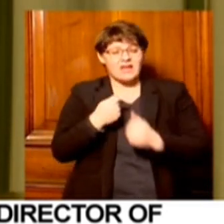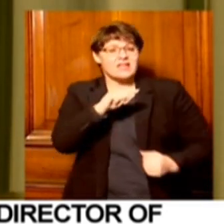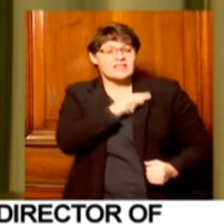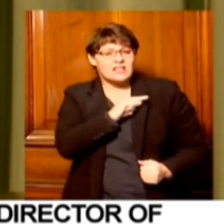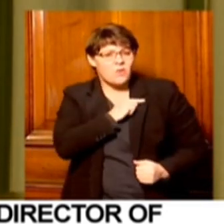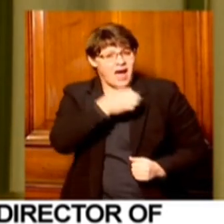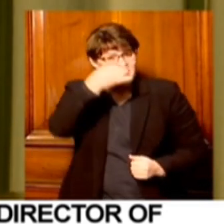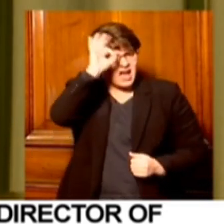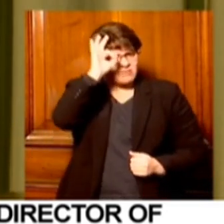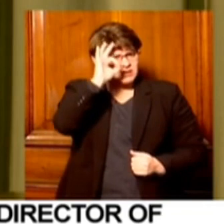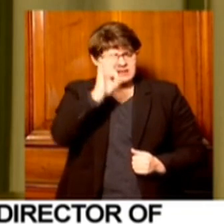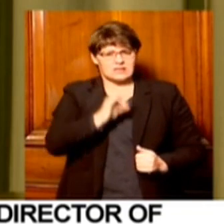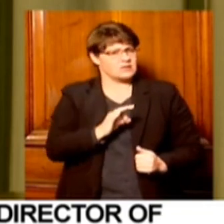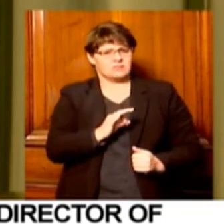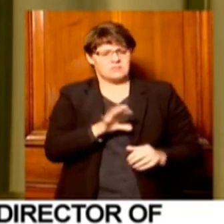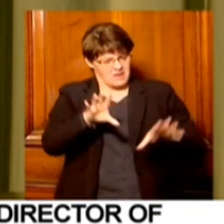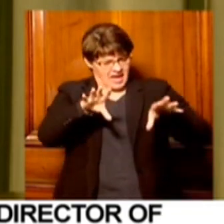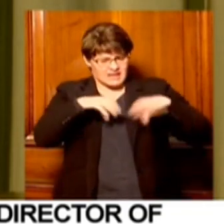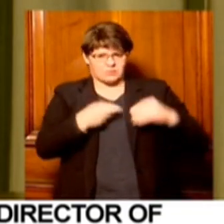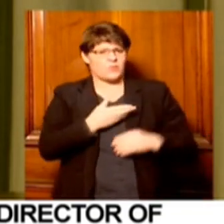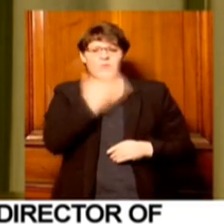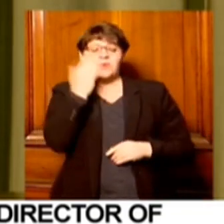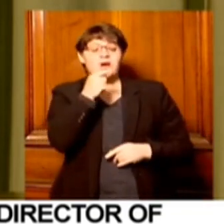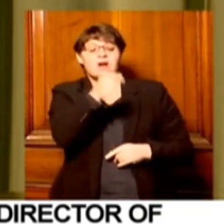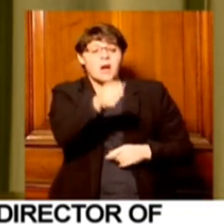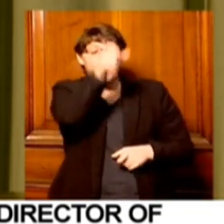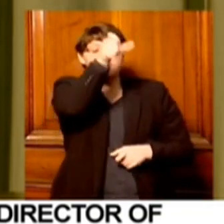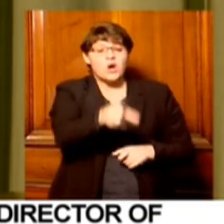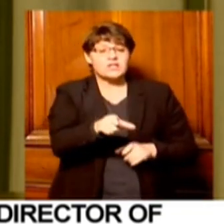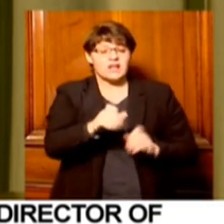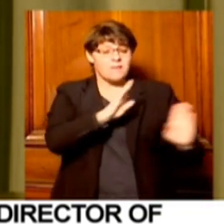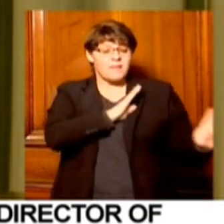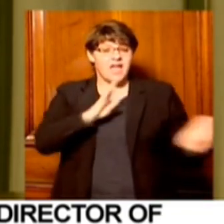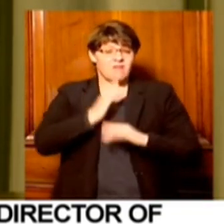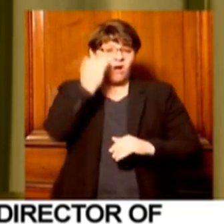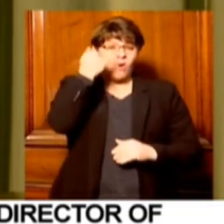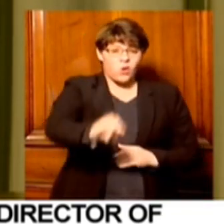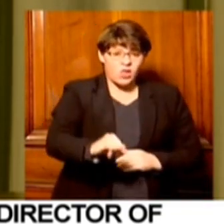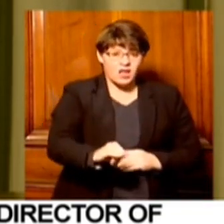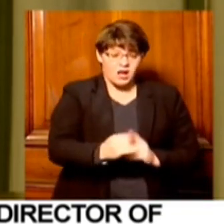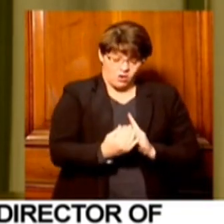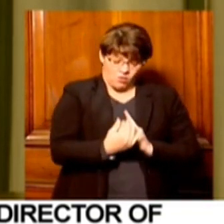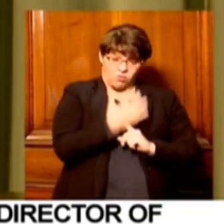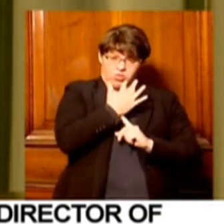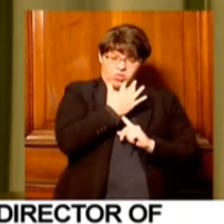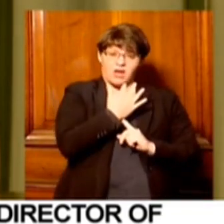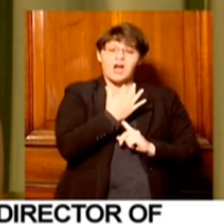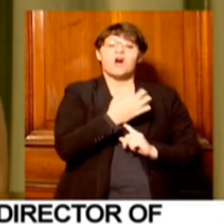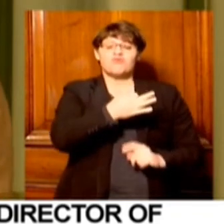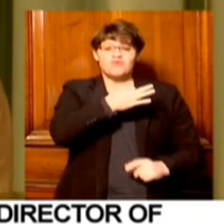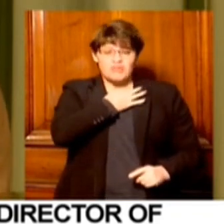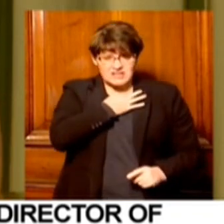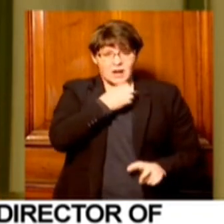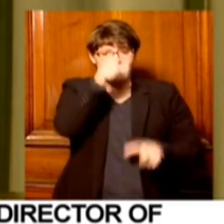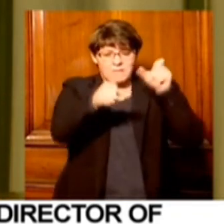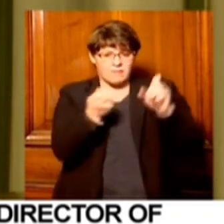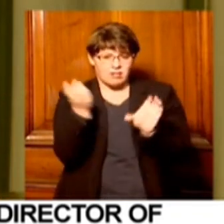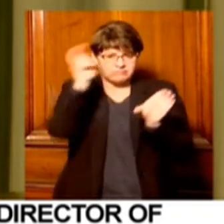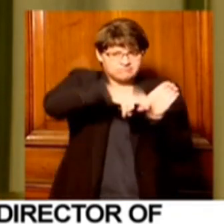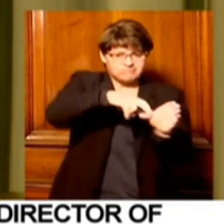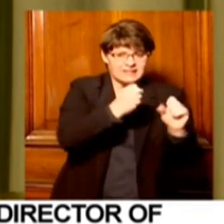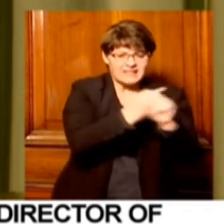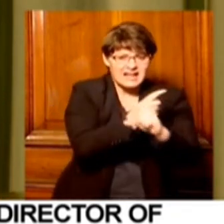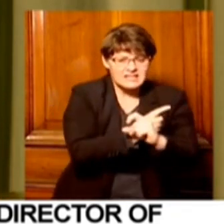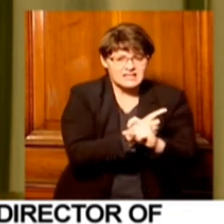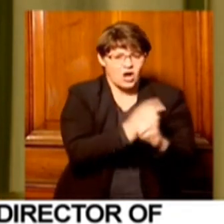not tolerate conduct that places the lives of public transport users at risk.